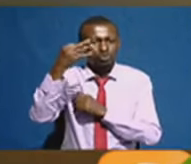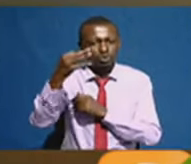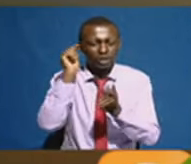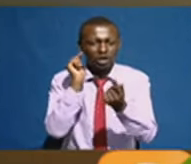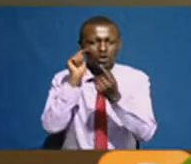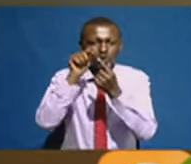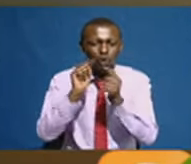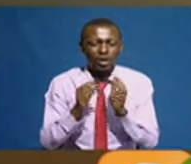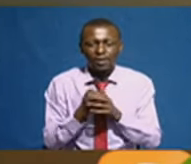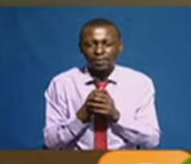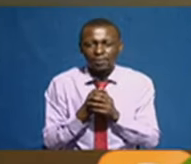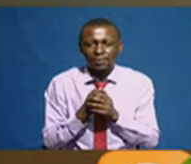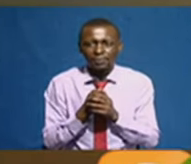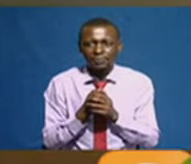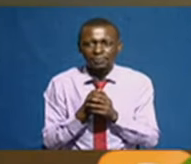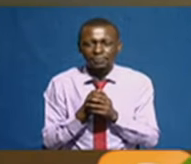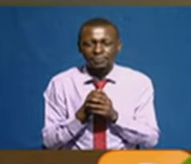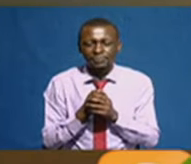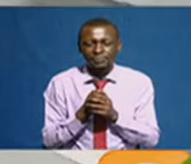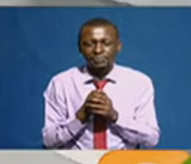deserve. You know,